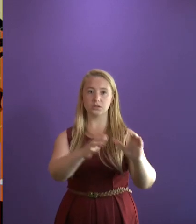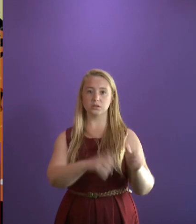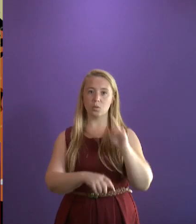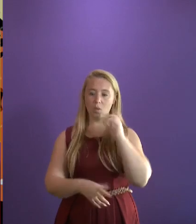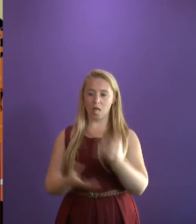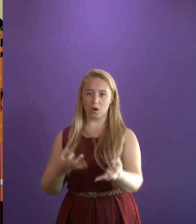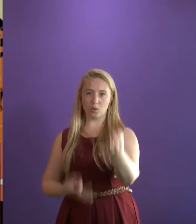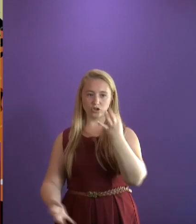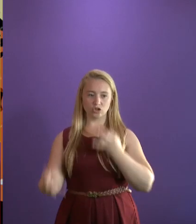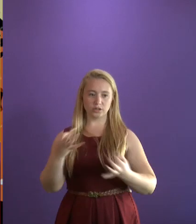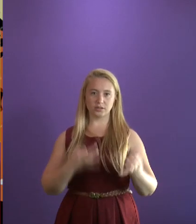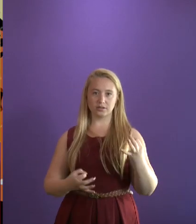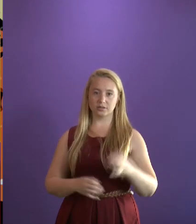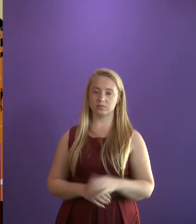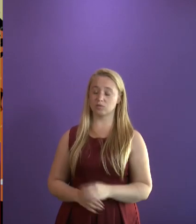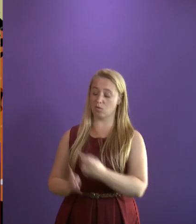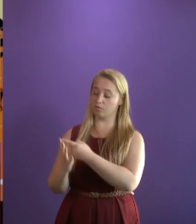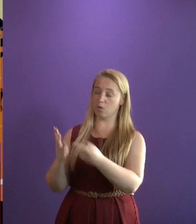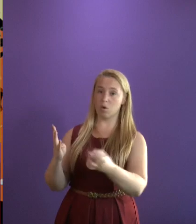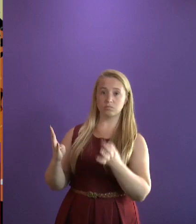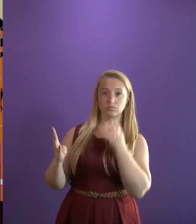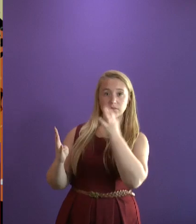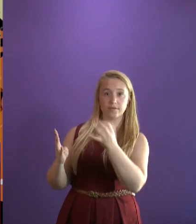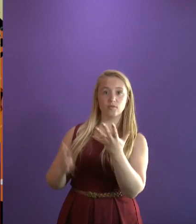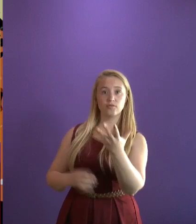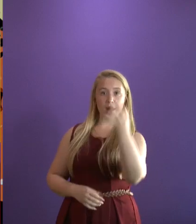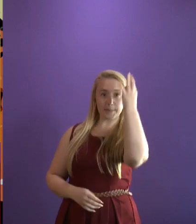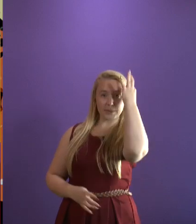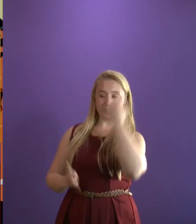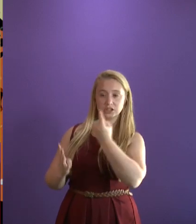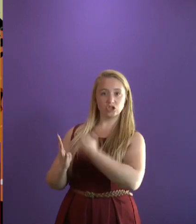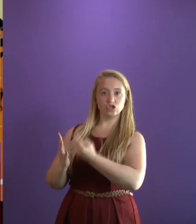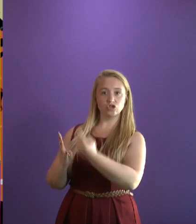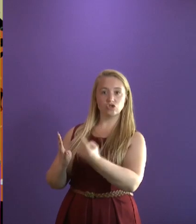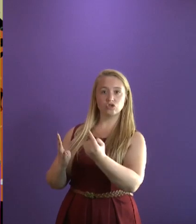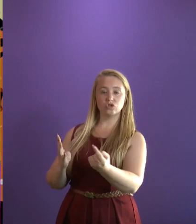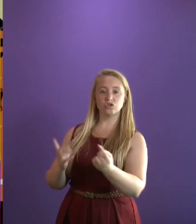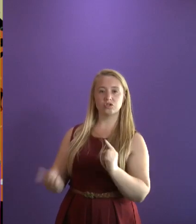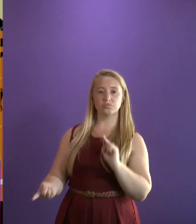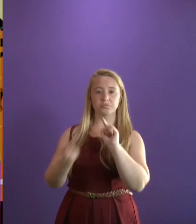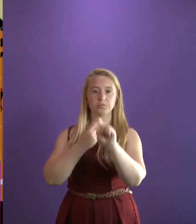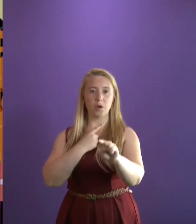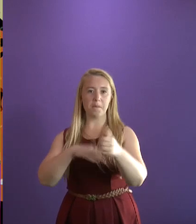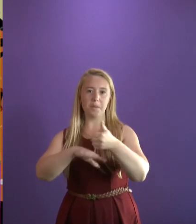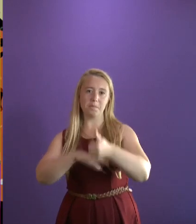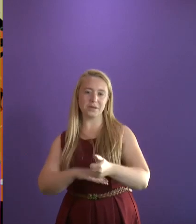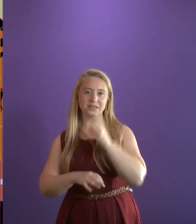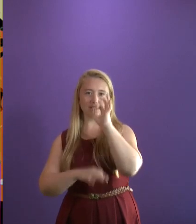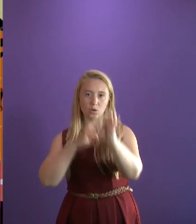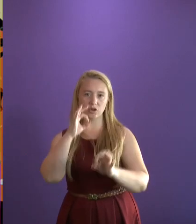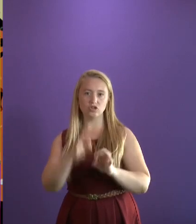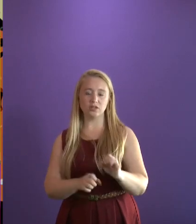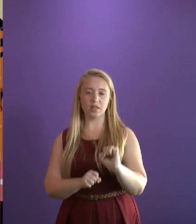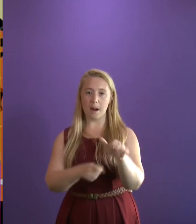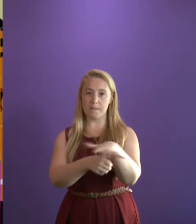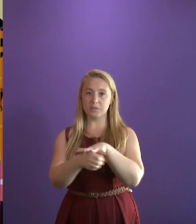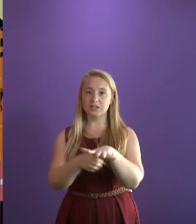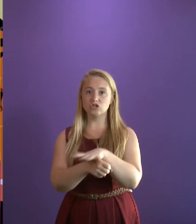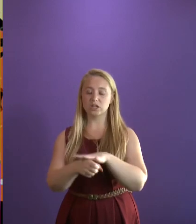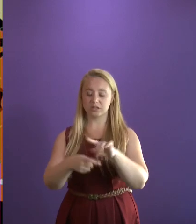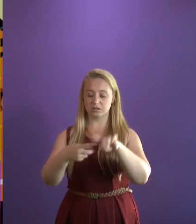each member of the panel to speak for 5 minutes, answering the very basic questions of their positions, why